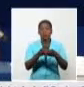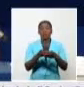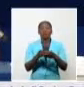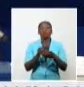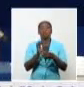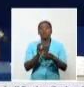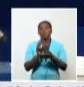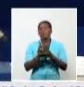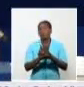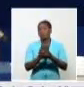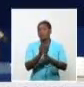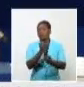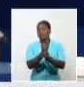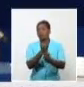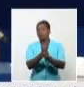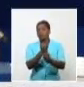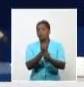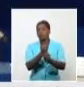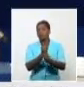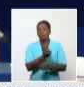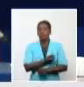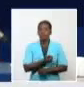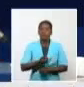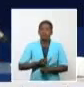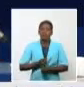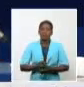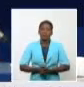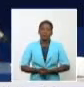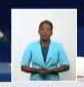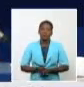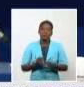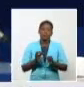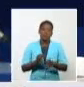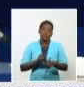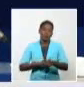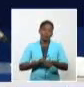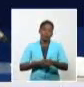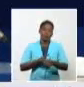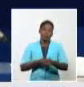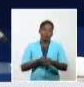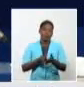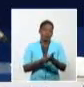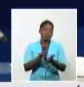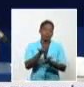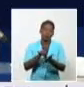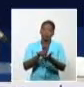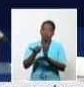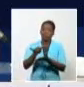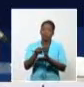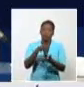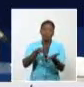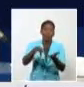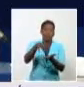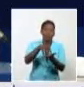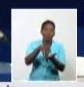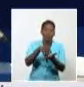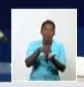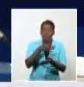Pakistan, let's remember many places in the world where our brigades have been, and I reiterate,